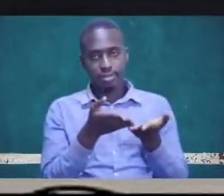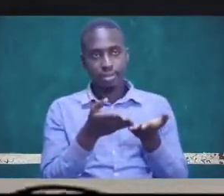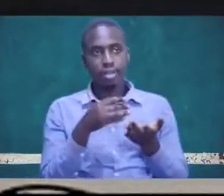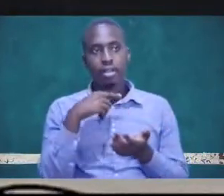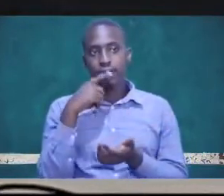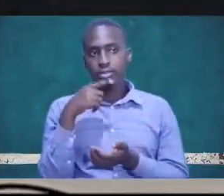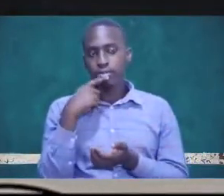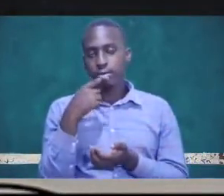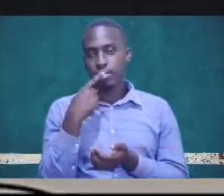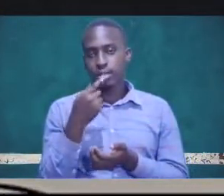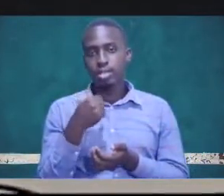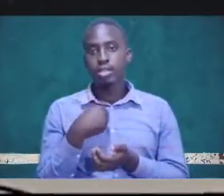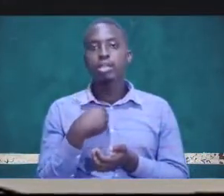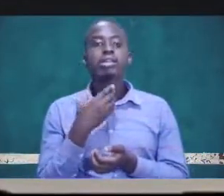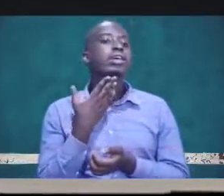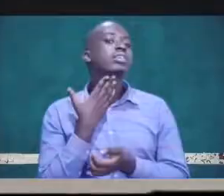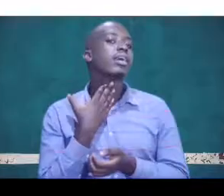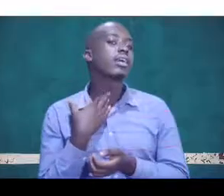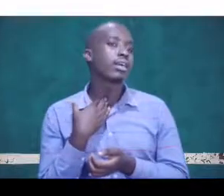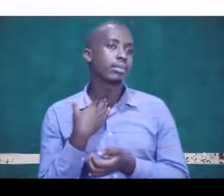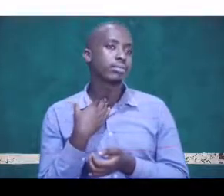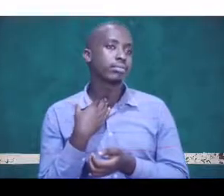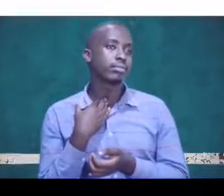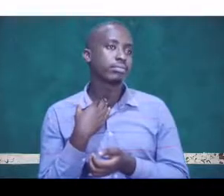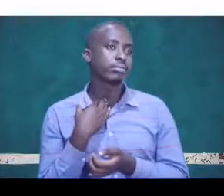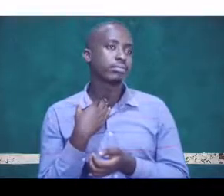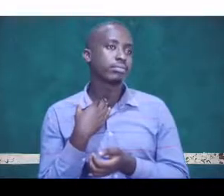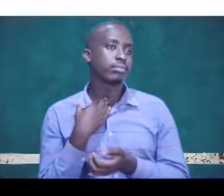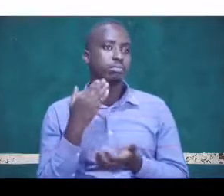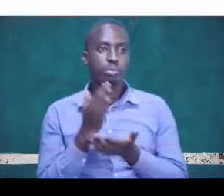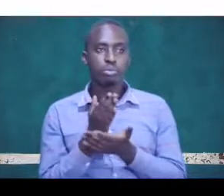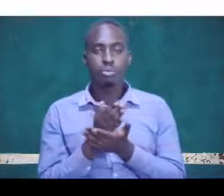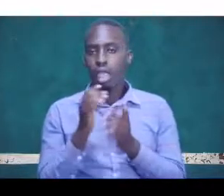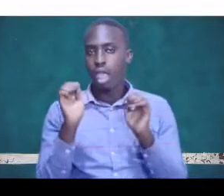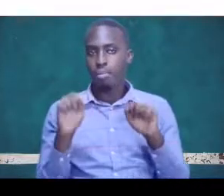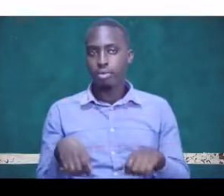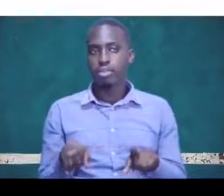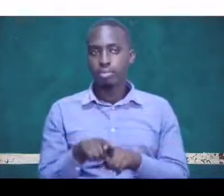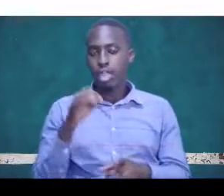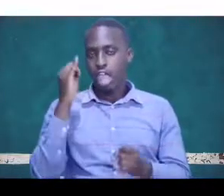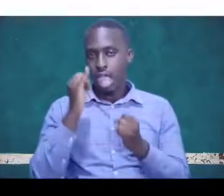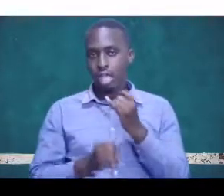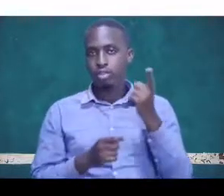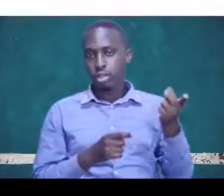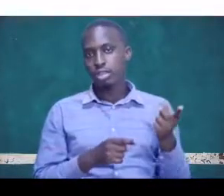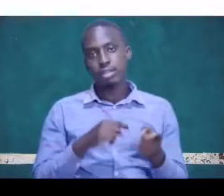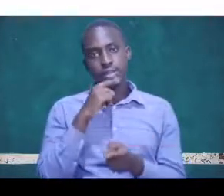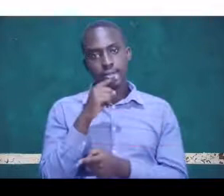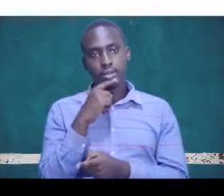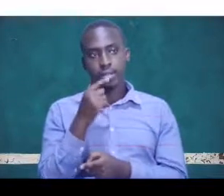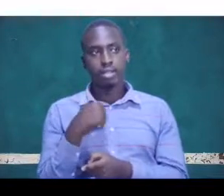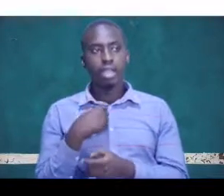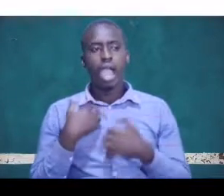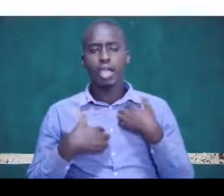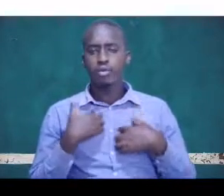lesson. I want you to be able, by the end of this lesson, I